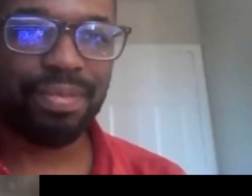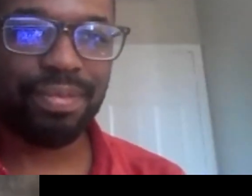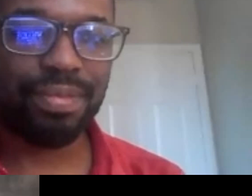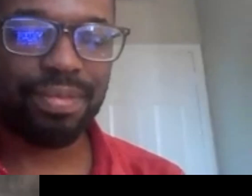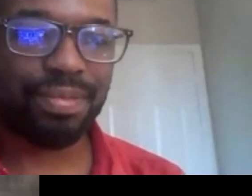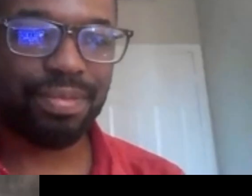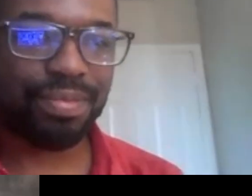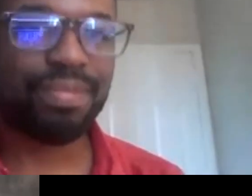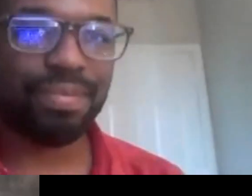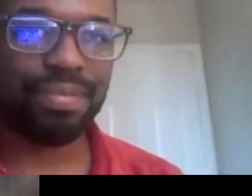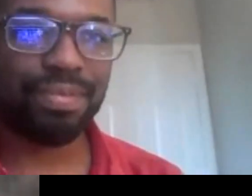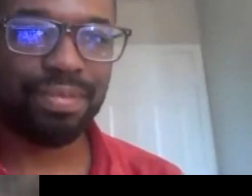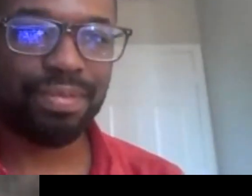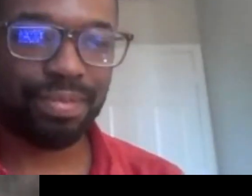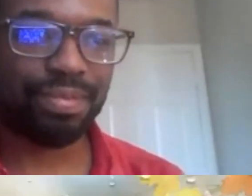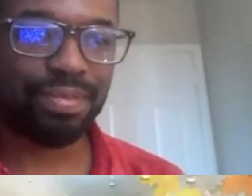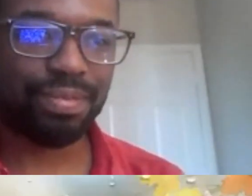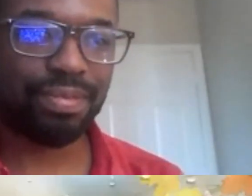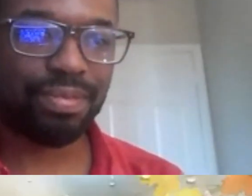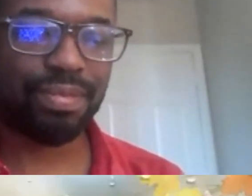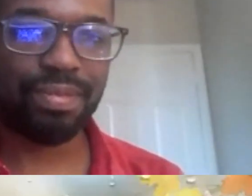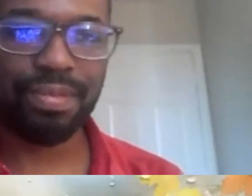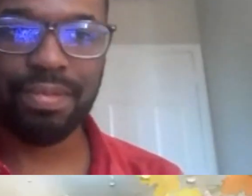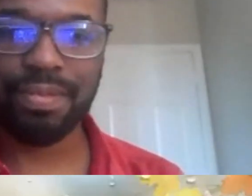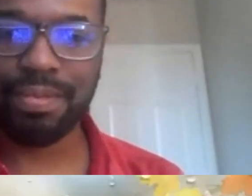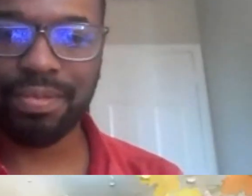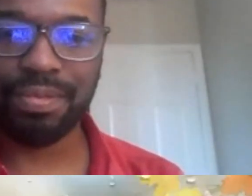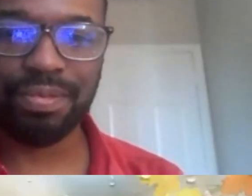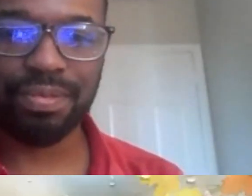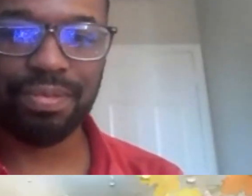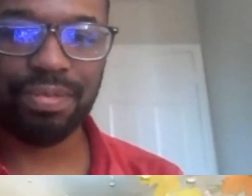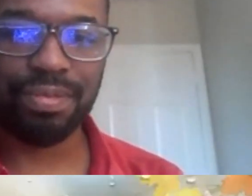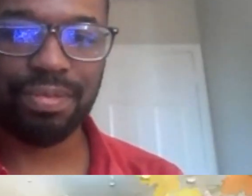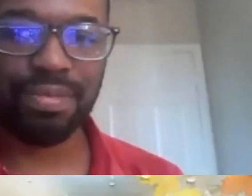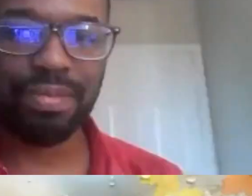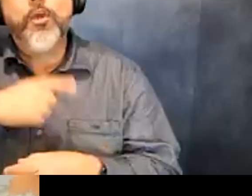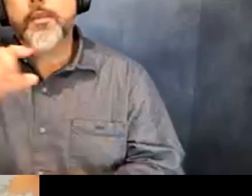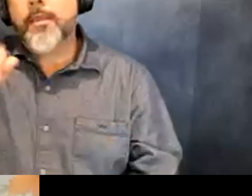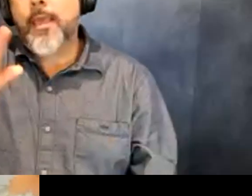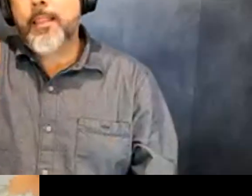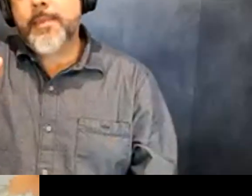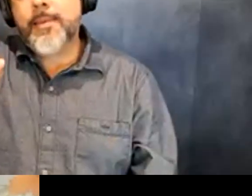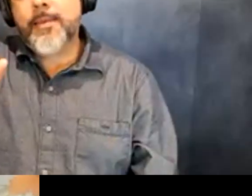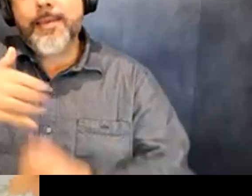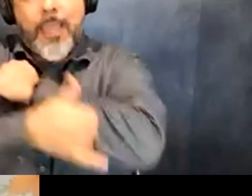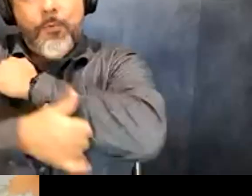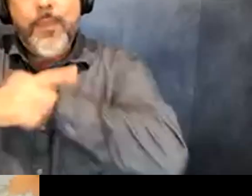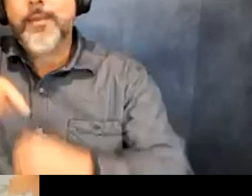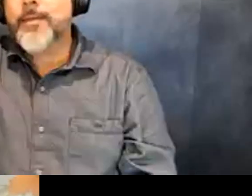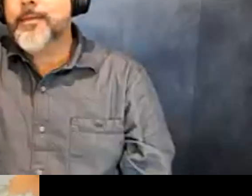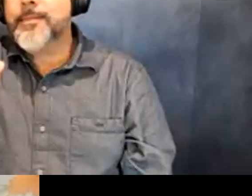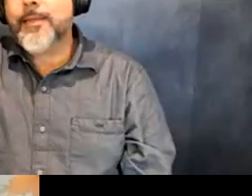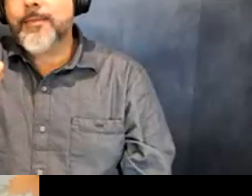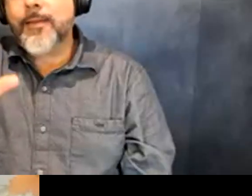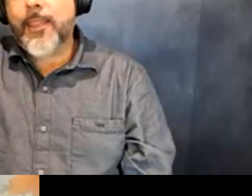Ye from Friends of Children with Special Needs. We are located in Alameda County and Santa Clara County. And I want